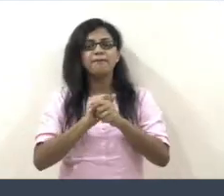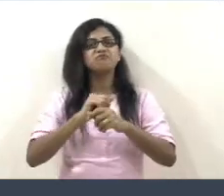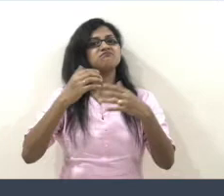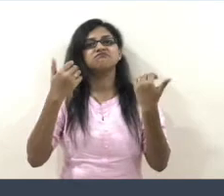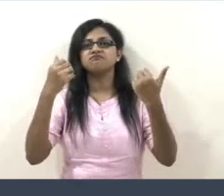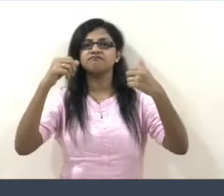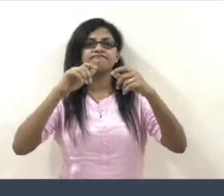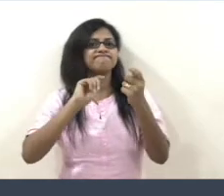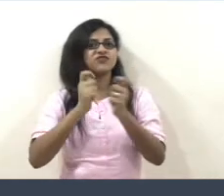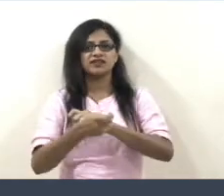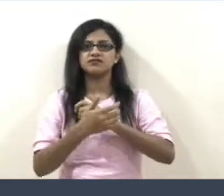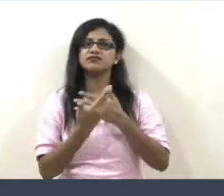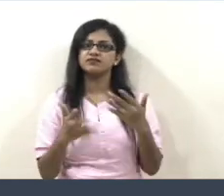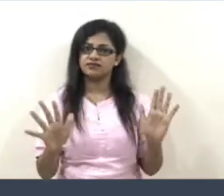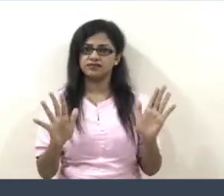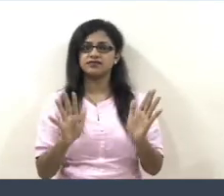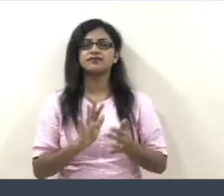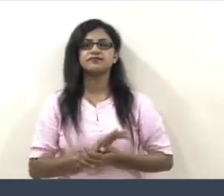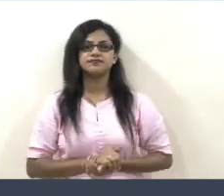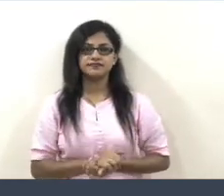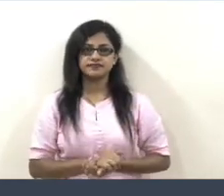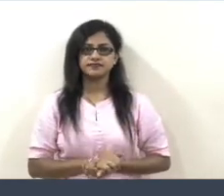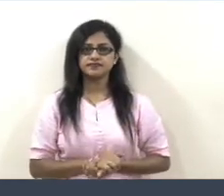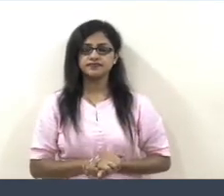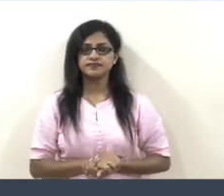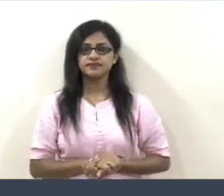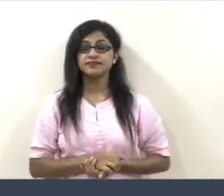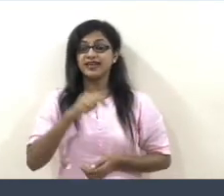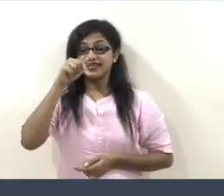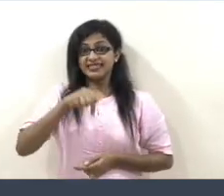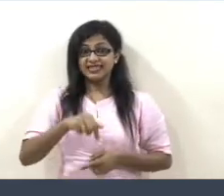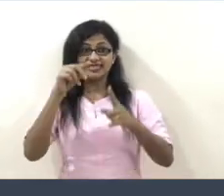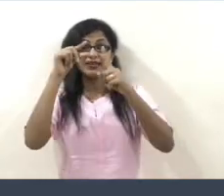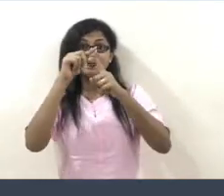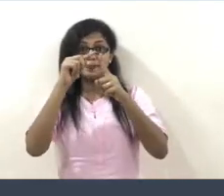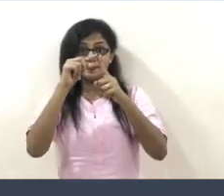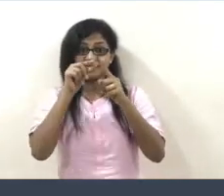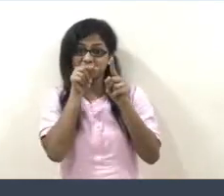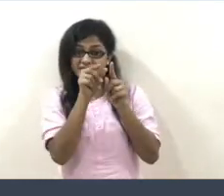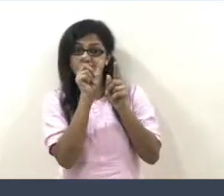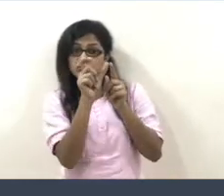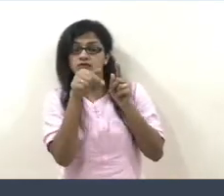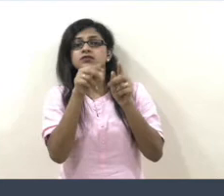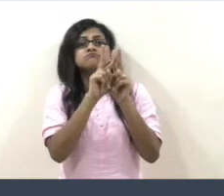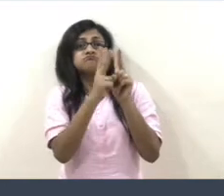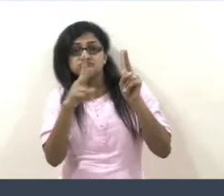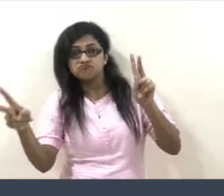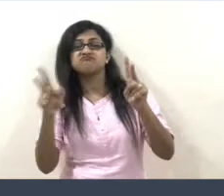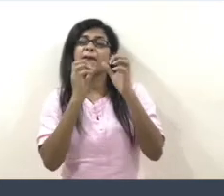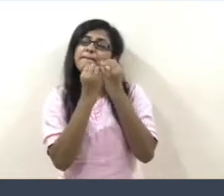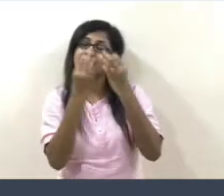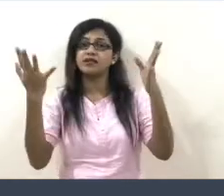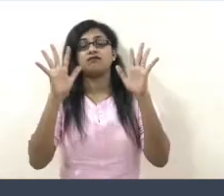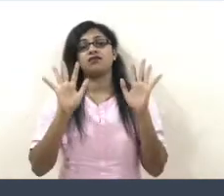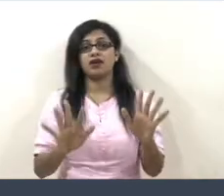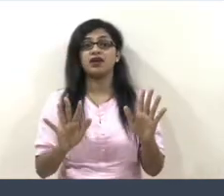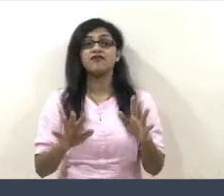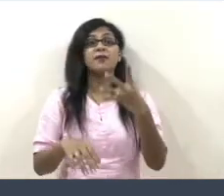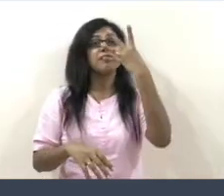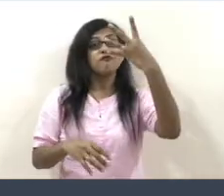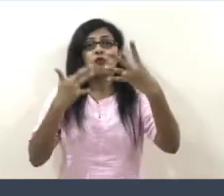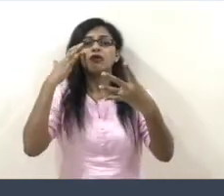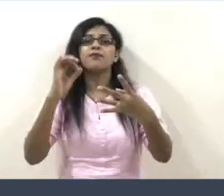There are various kinds of pathogens in the world, but the four types that are the most broadly spoken of are parasites, bacteria, fungi, and